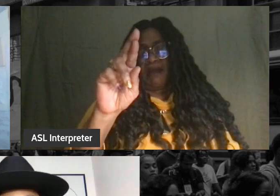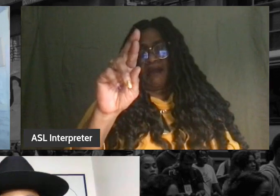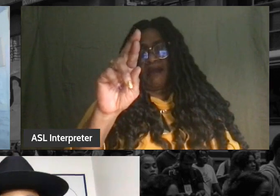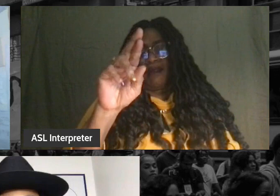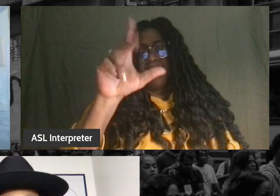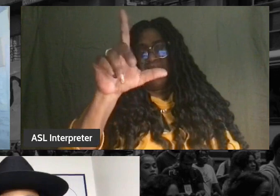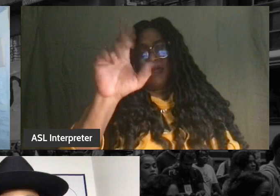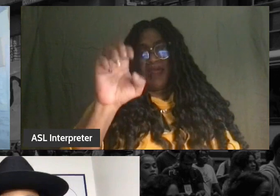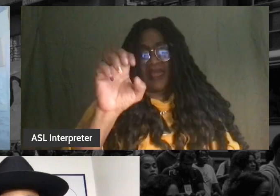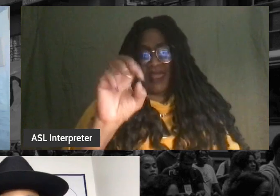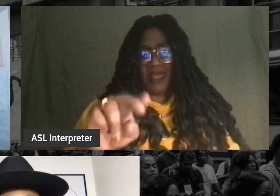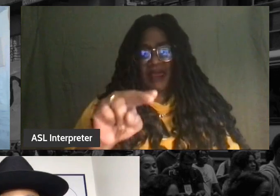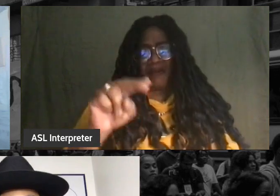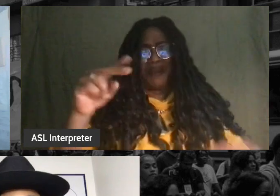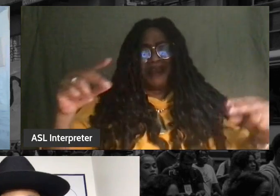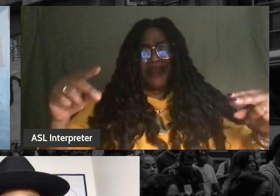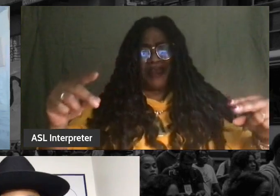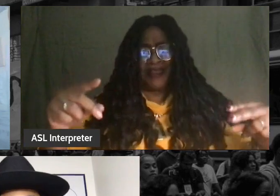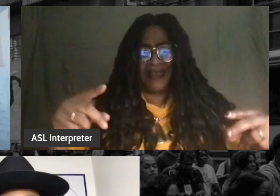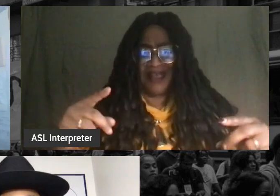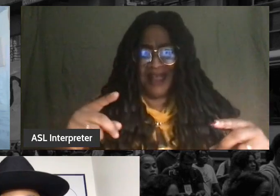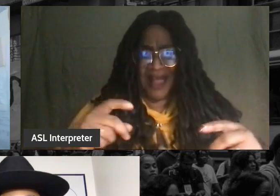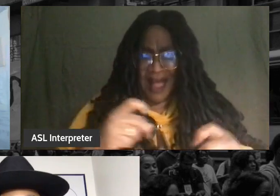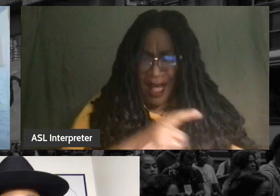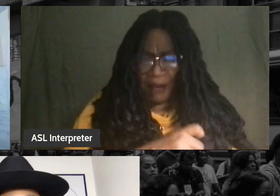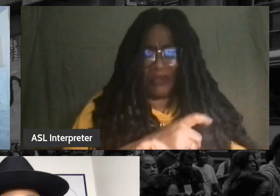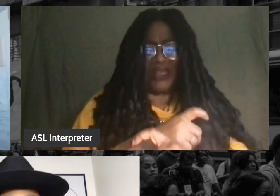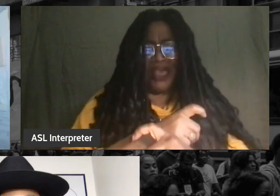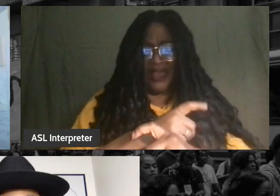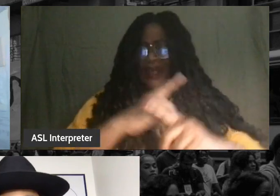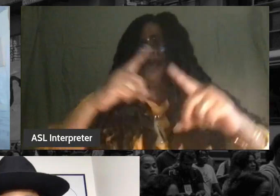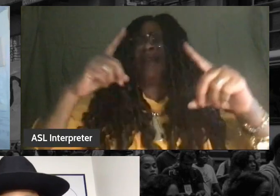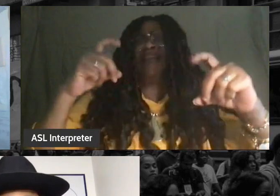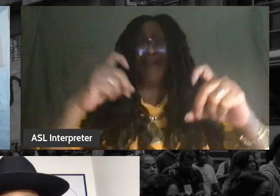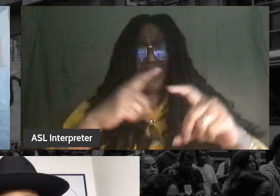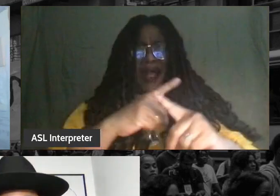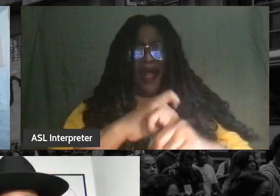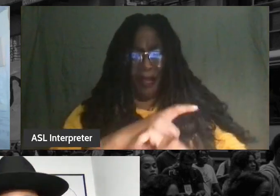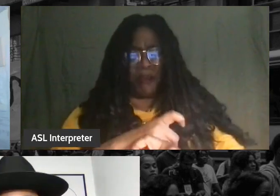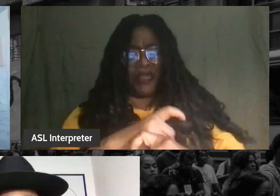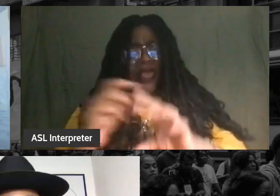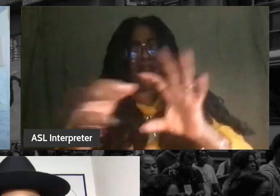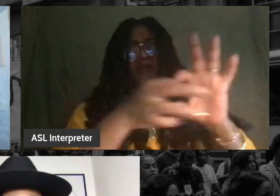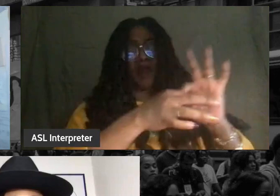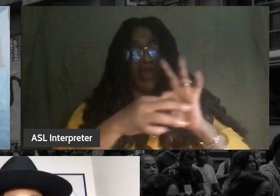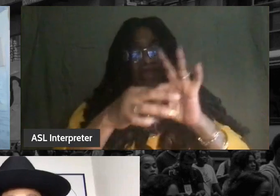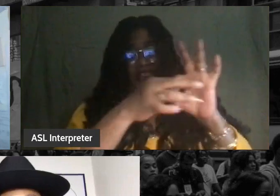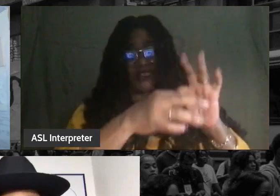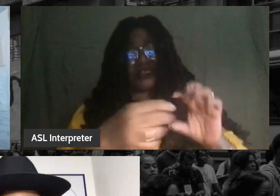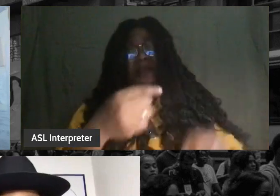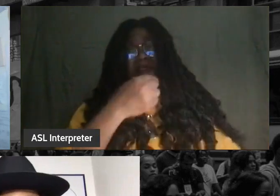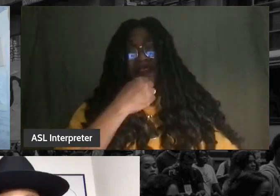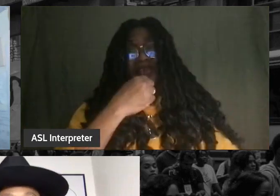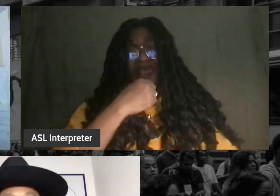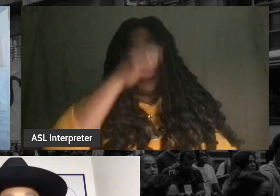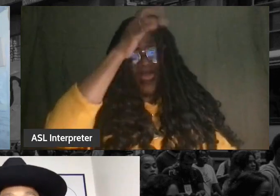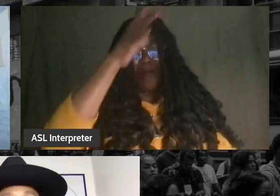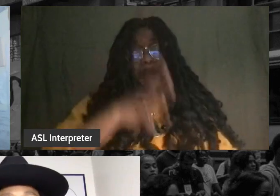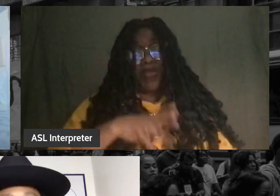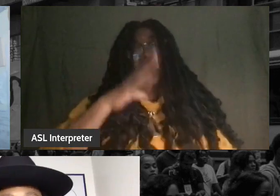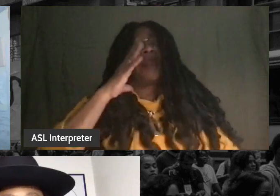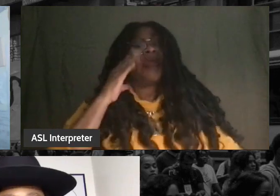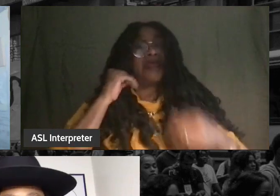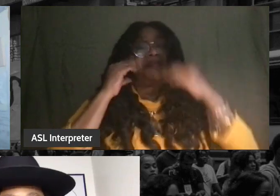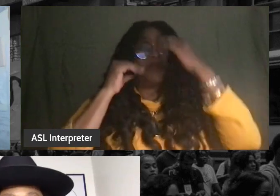the often complicated relationship gay men have with these spaces. Welcome, Derek.